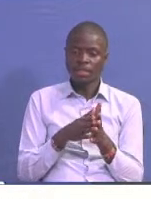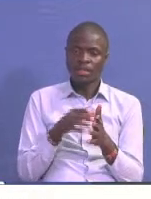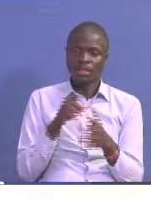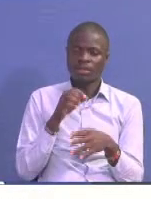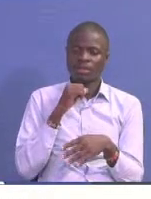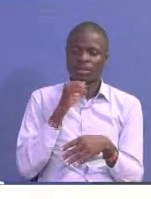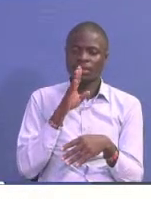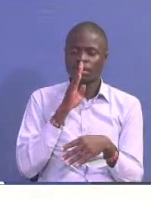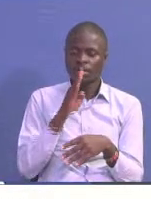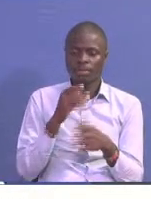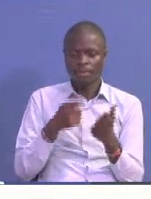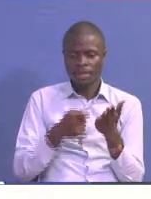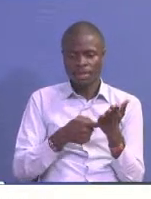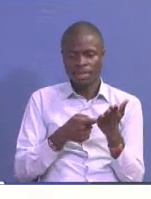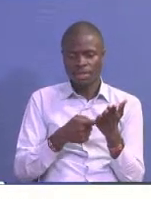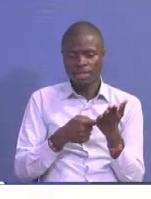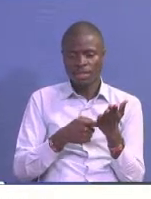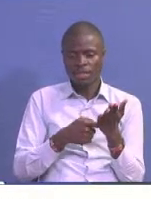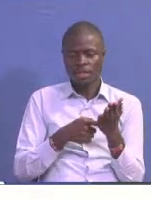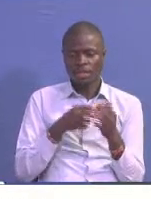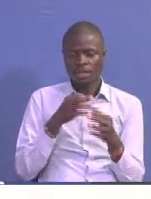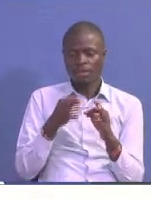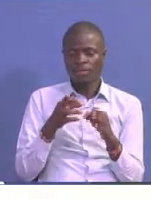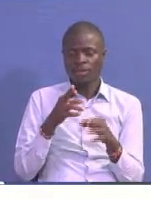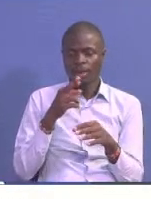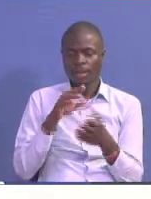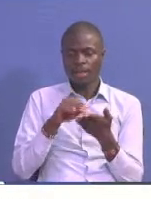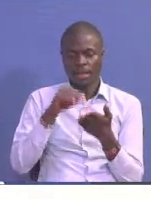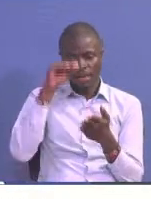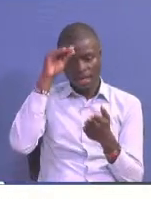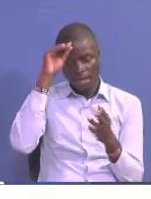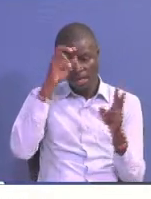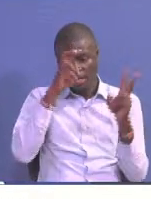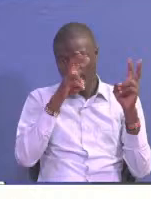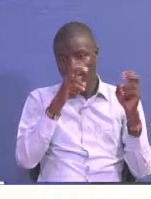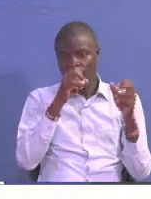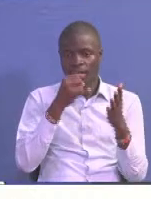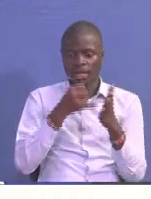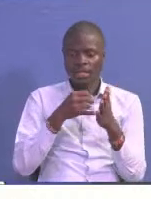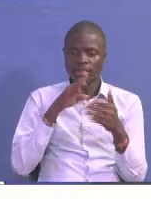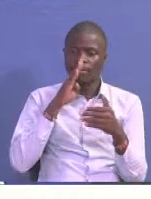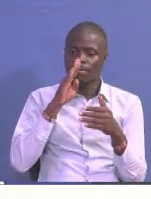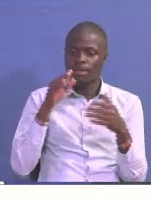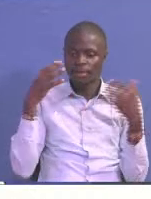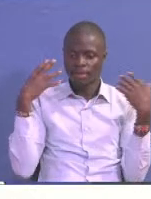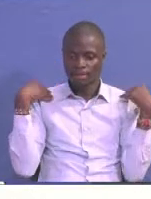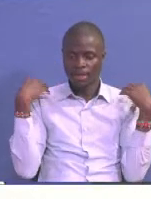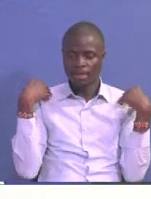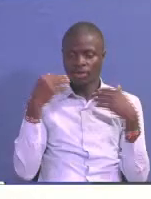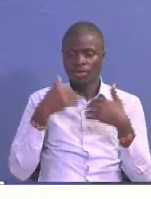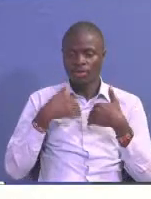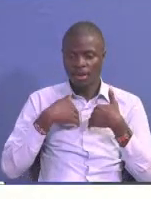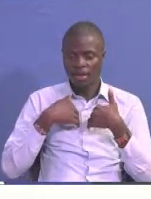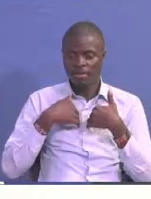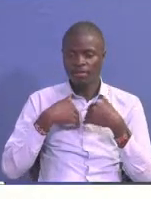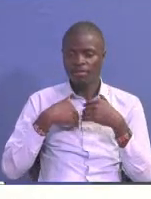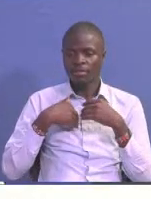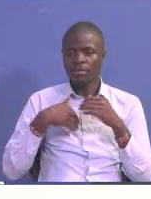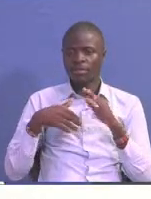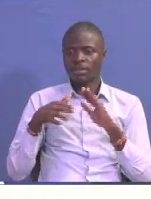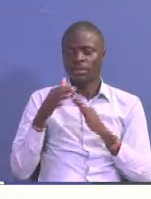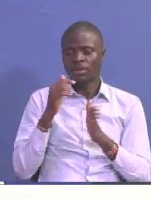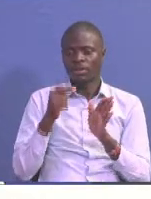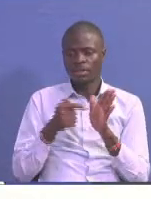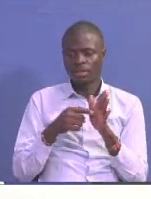can't be a technologist if you are running just theoretically. Sure. It has to be practical. You have to have all these type